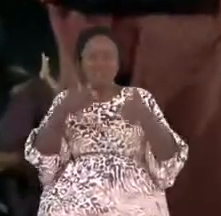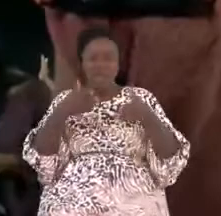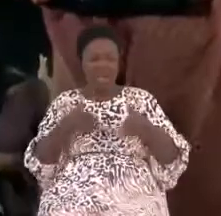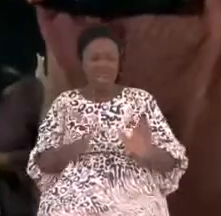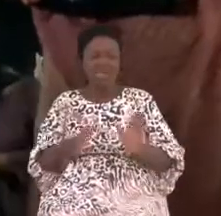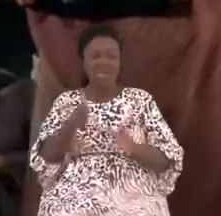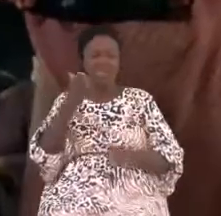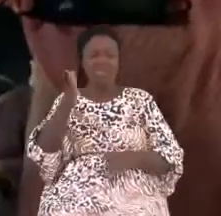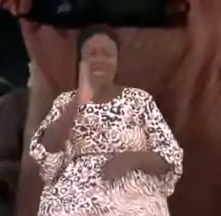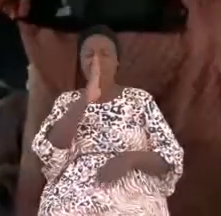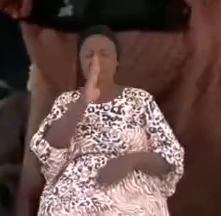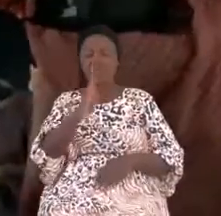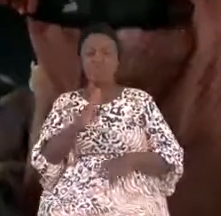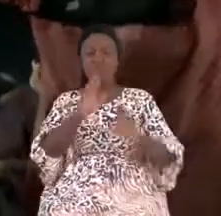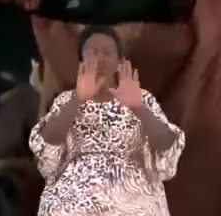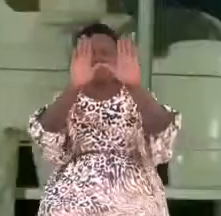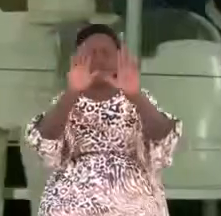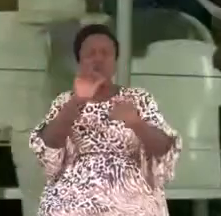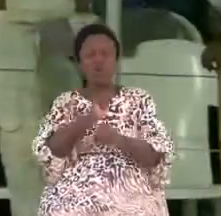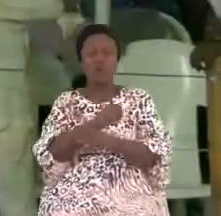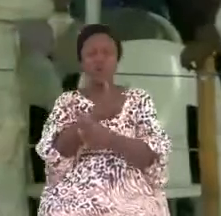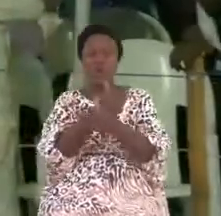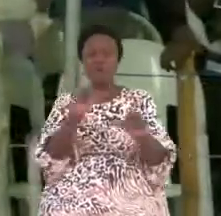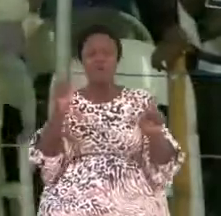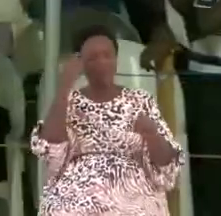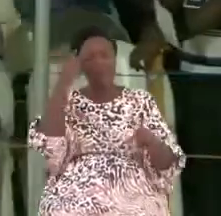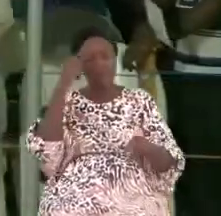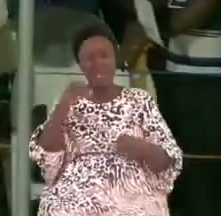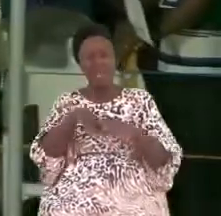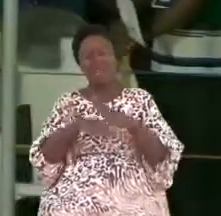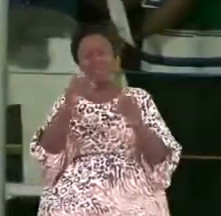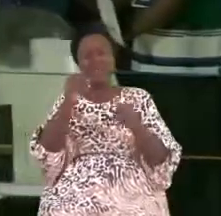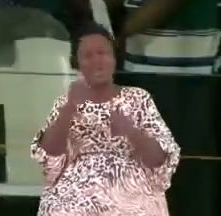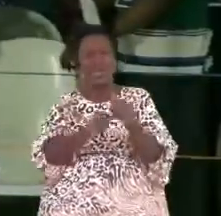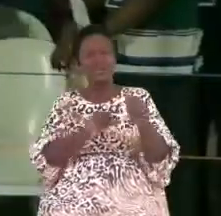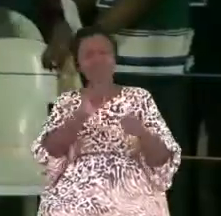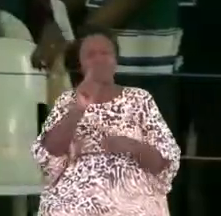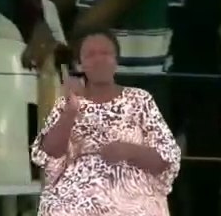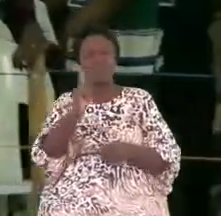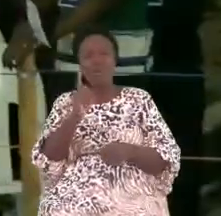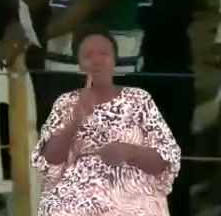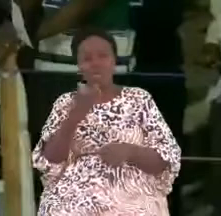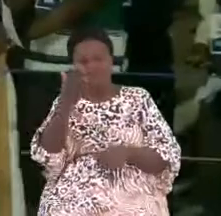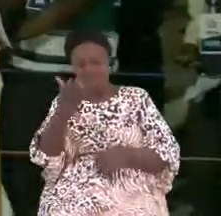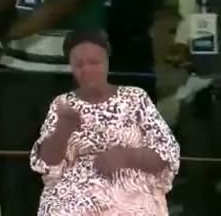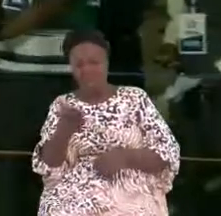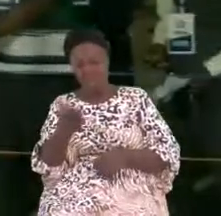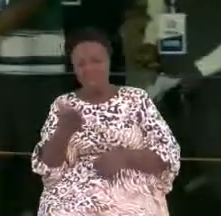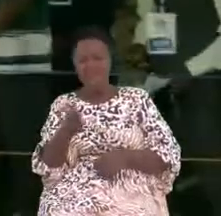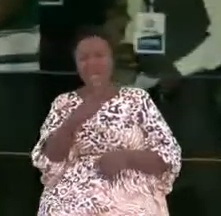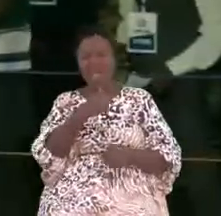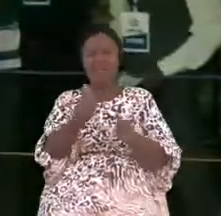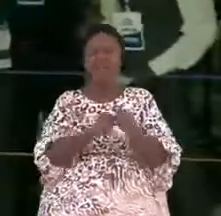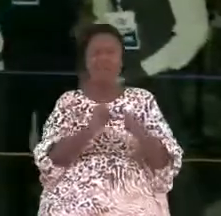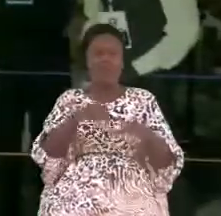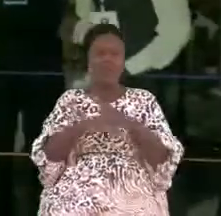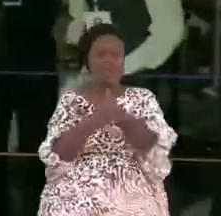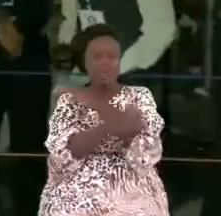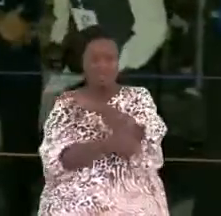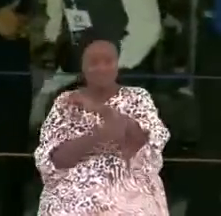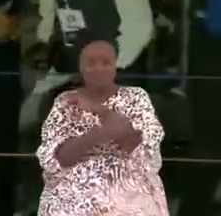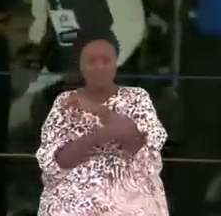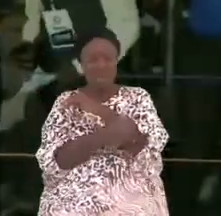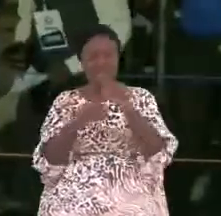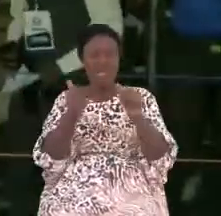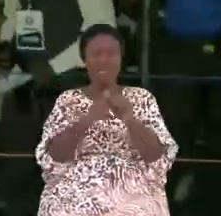be miracle liberation everywhere here all over the country all over africa